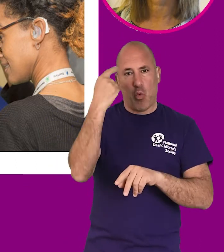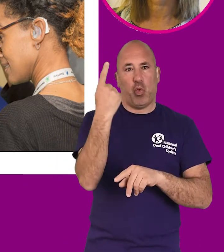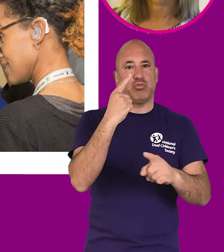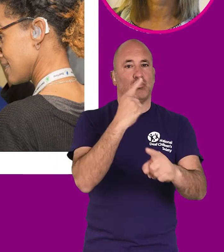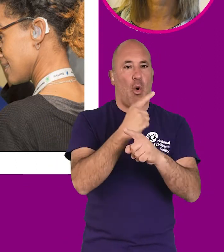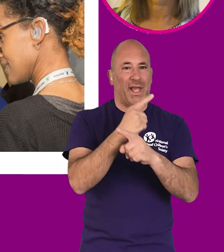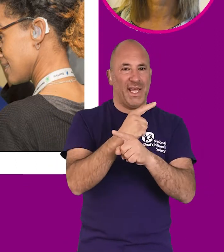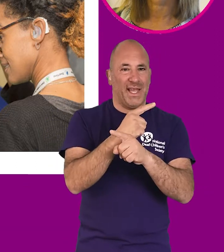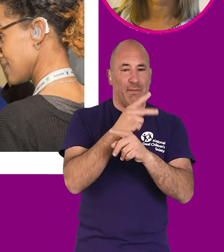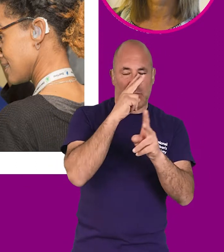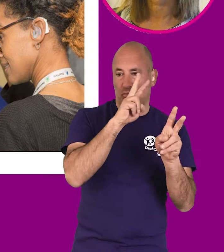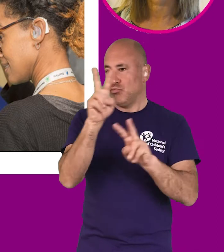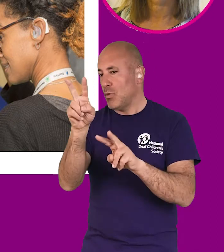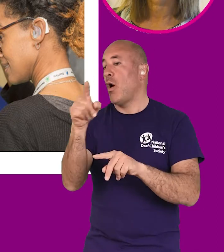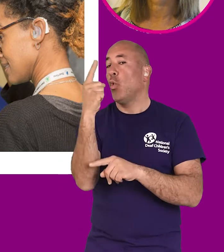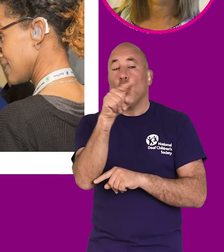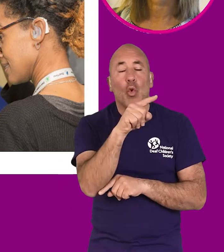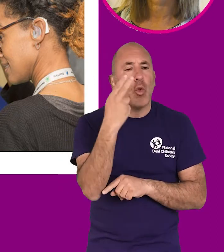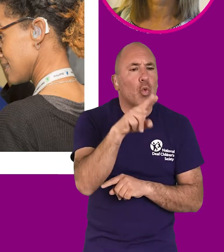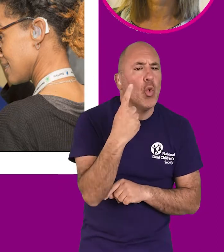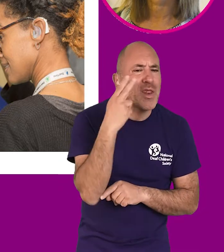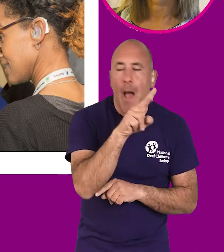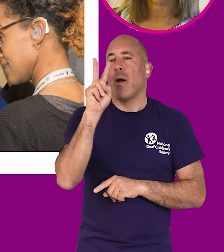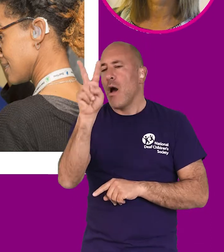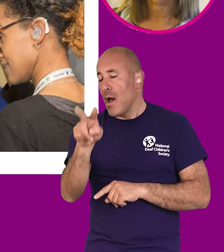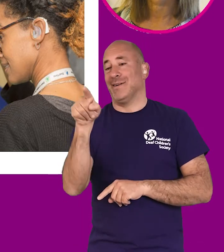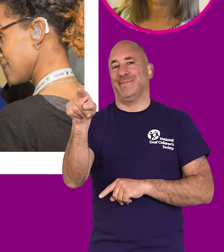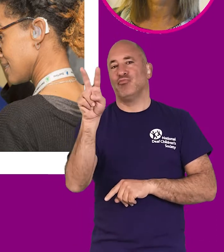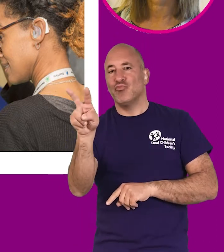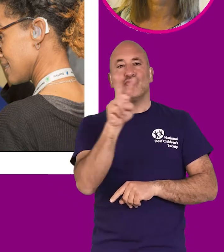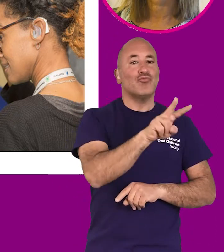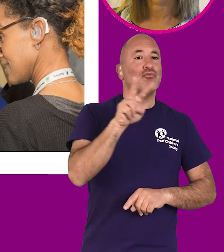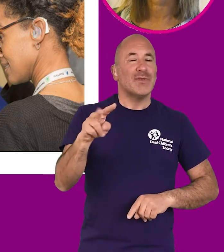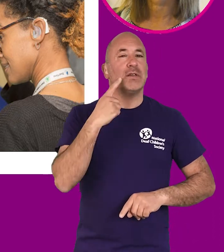knows who is going to be talking and they can focus in on those people if needs be.